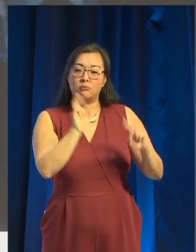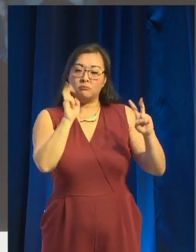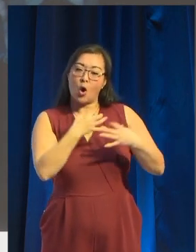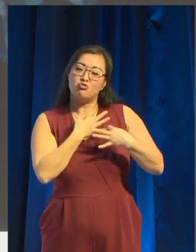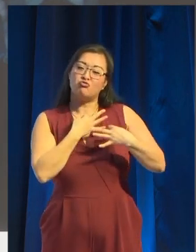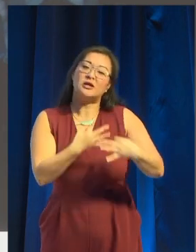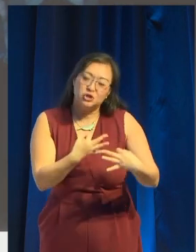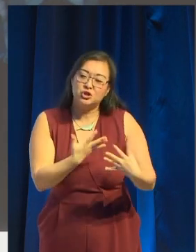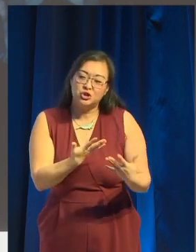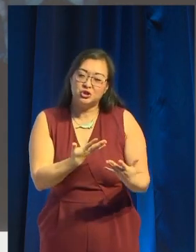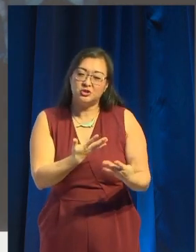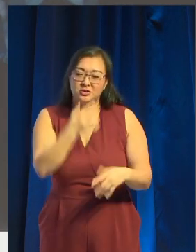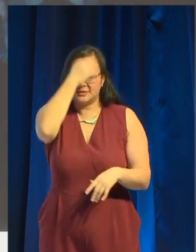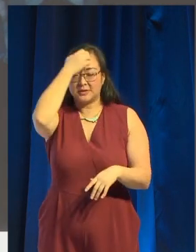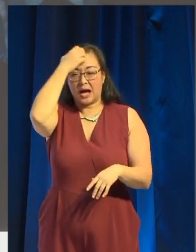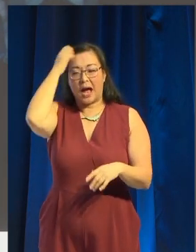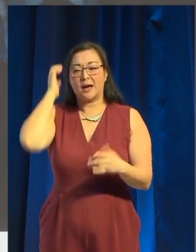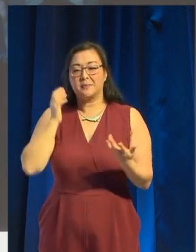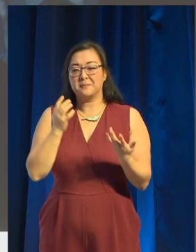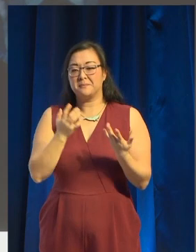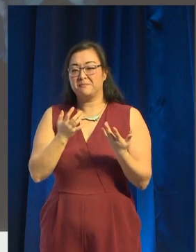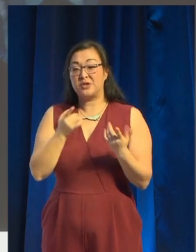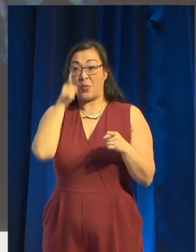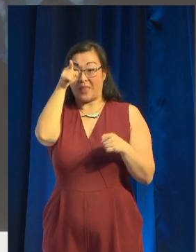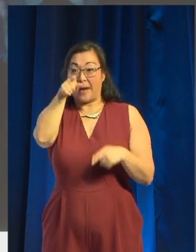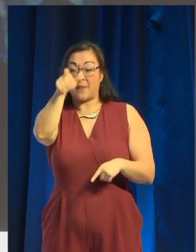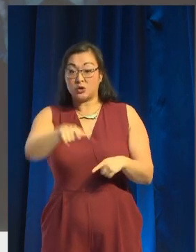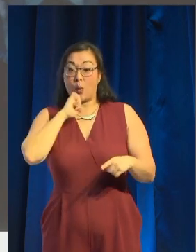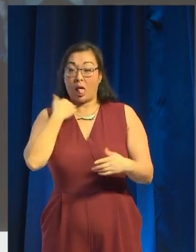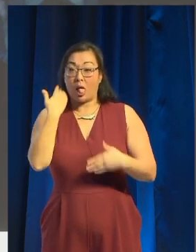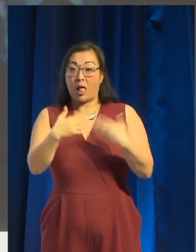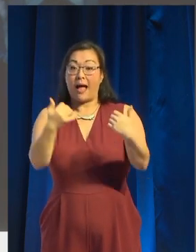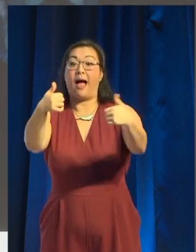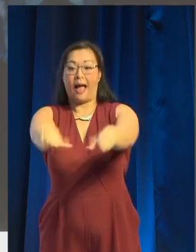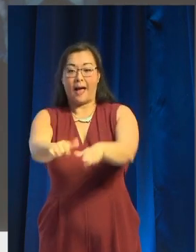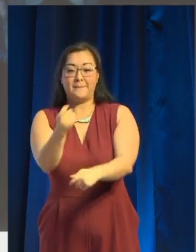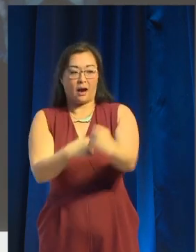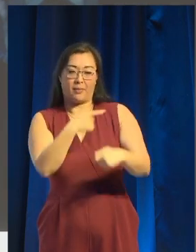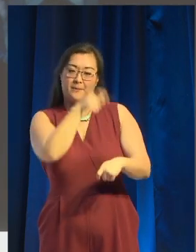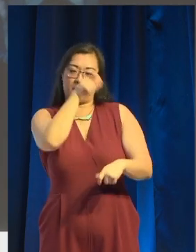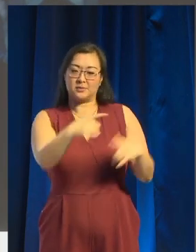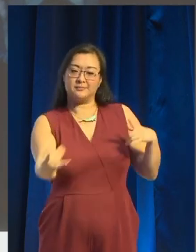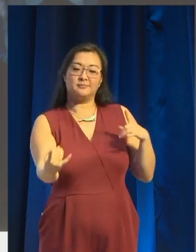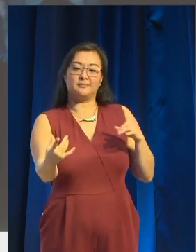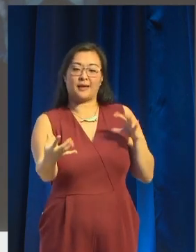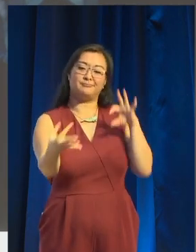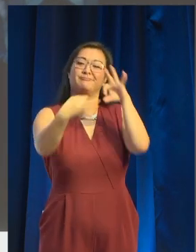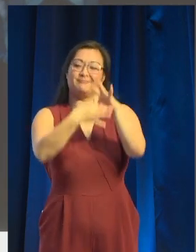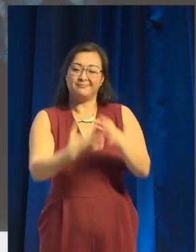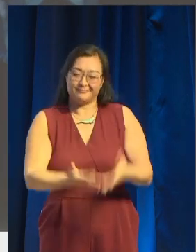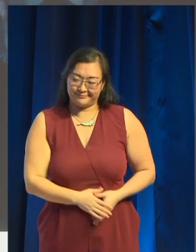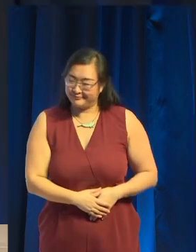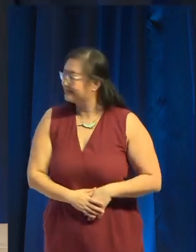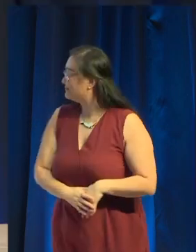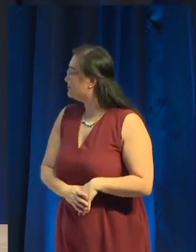player character, will come to love at the end, obviously, because it's an Otome game.